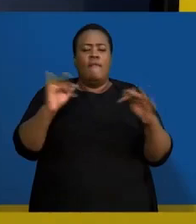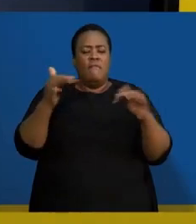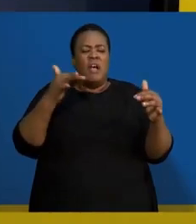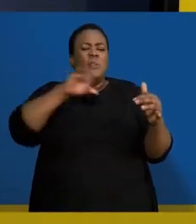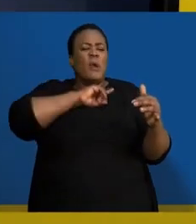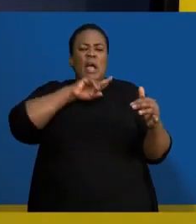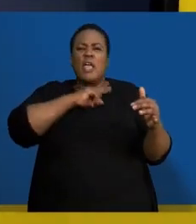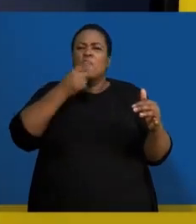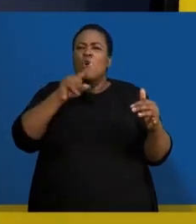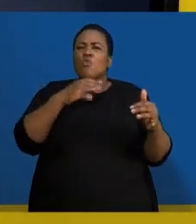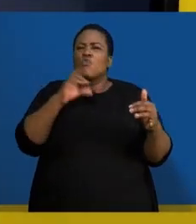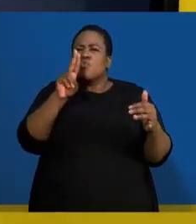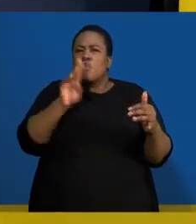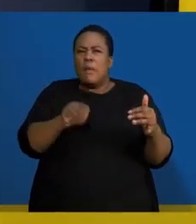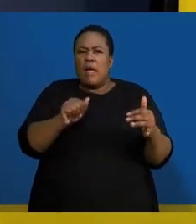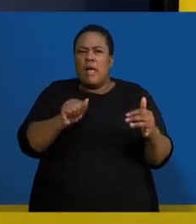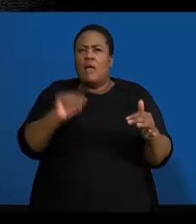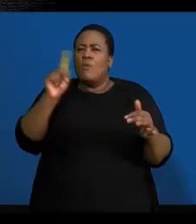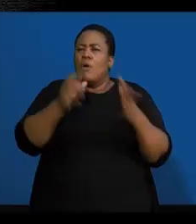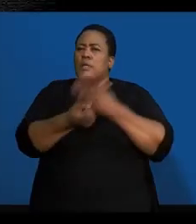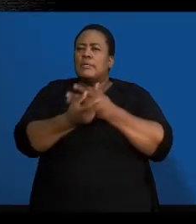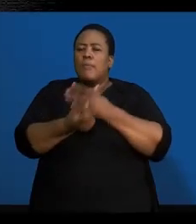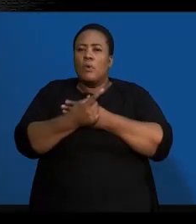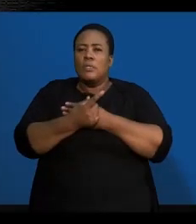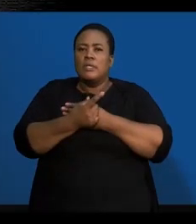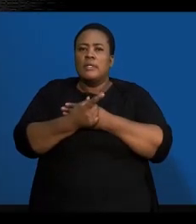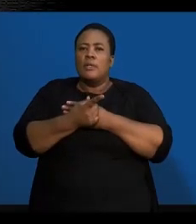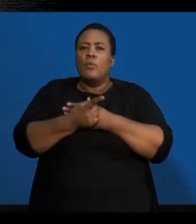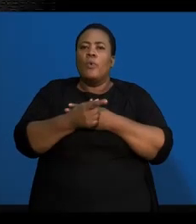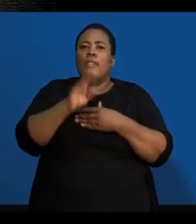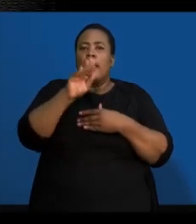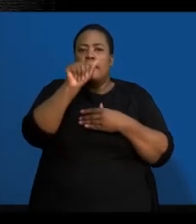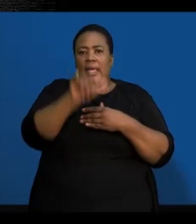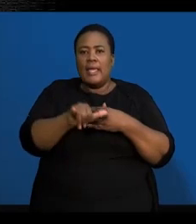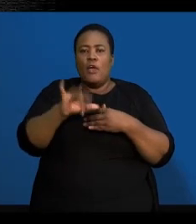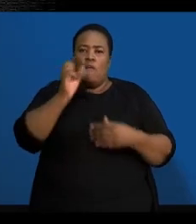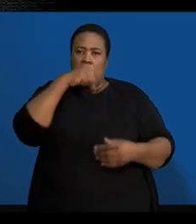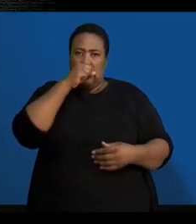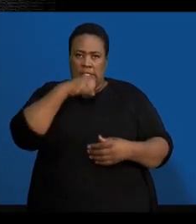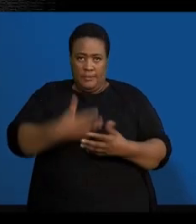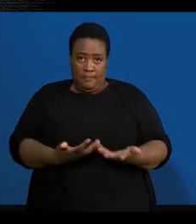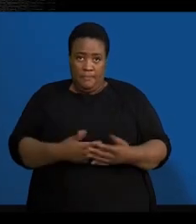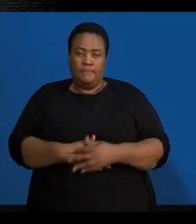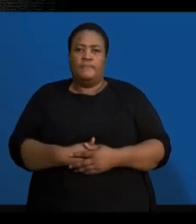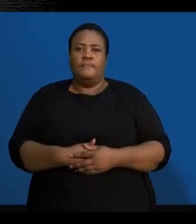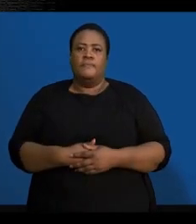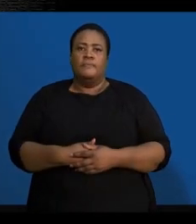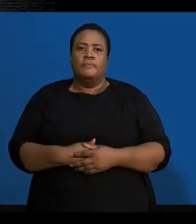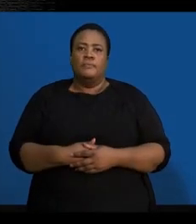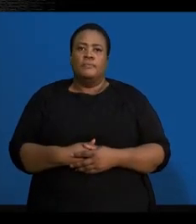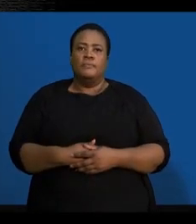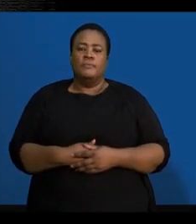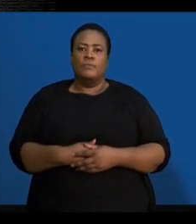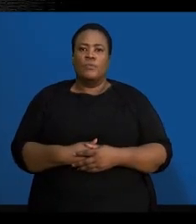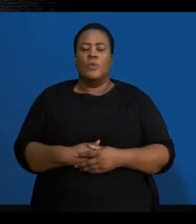importance of the Bay of Pigs incident? Those things are very, very important. Okay, let's move on to the rest